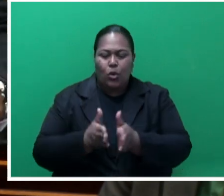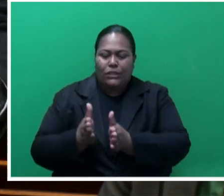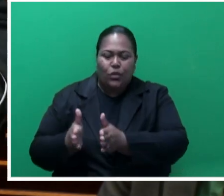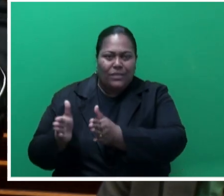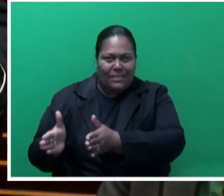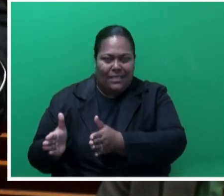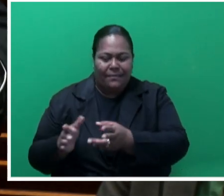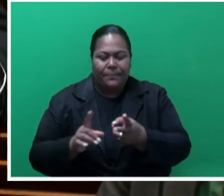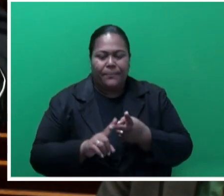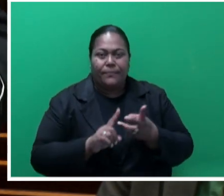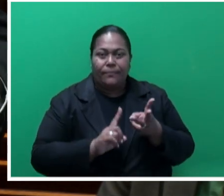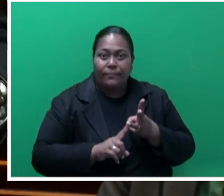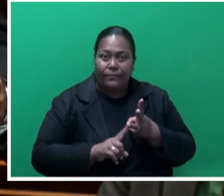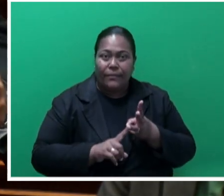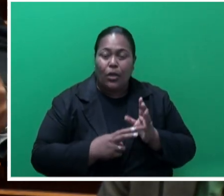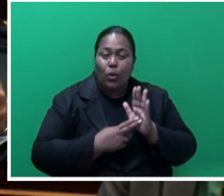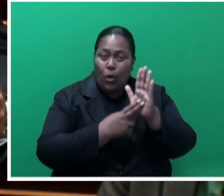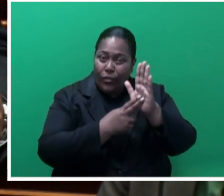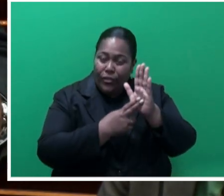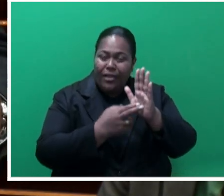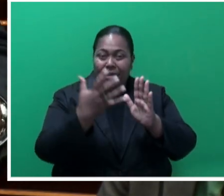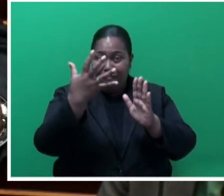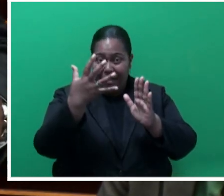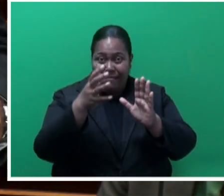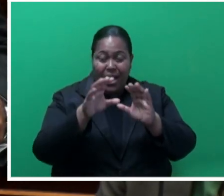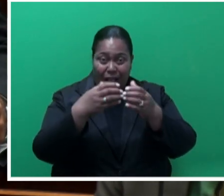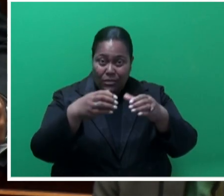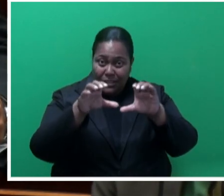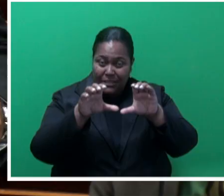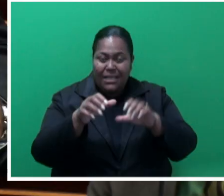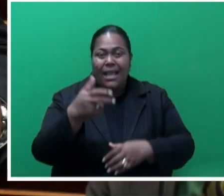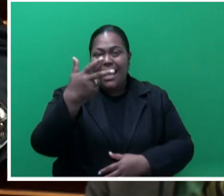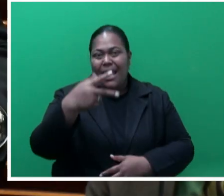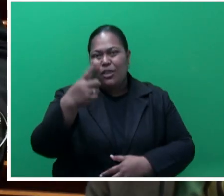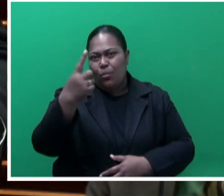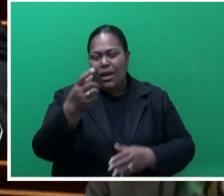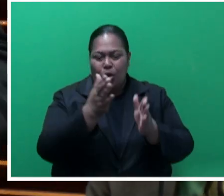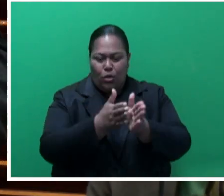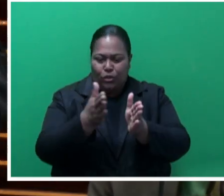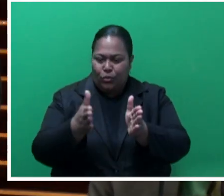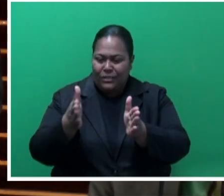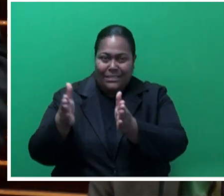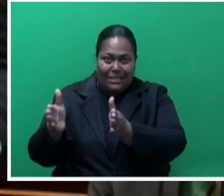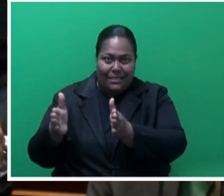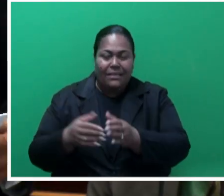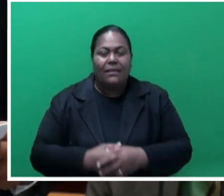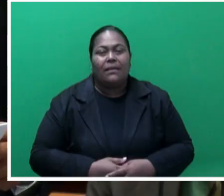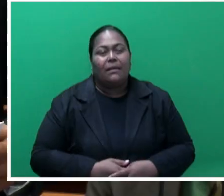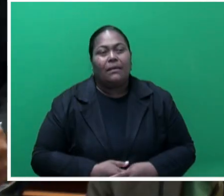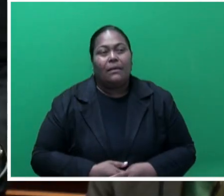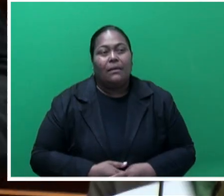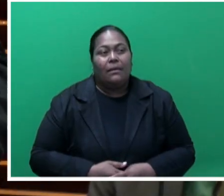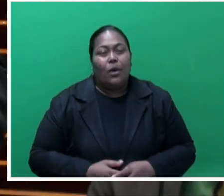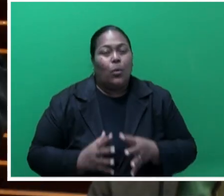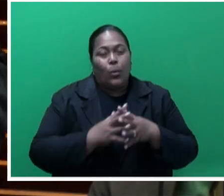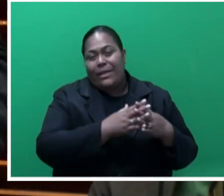constituencies. In the Northern Division, there are 5 councils with 81 constituencies. In the Western Division, there are